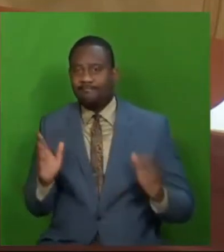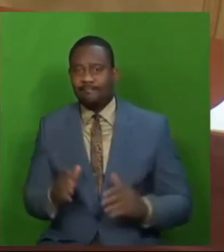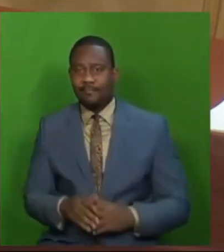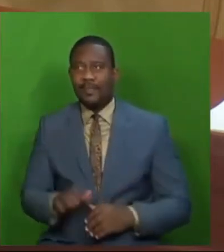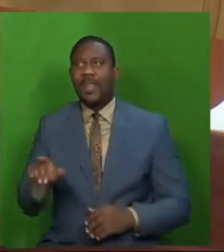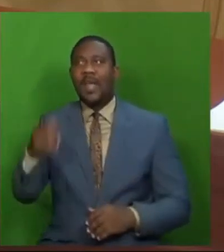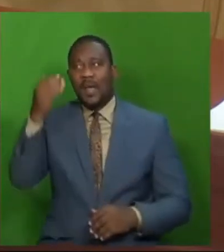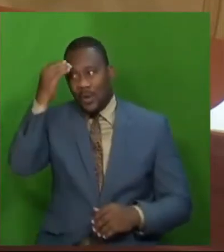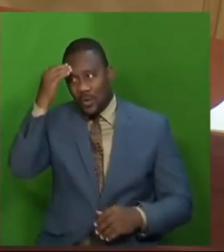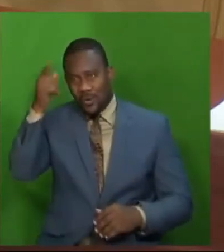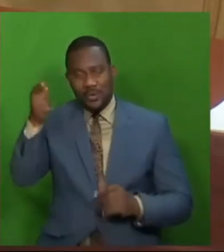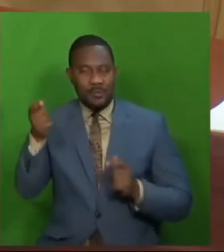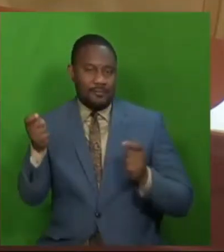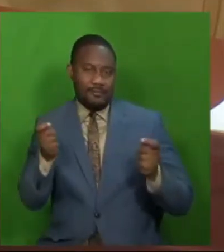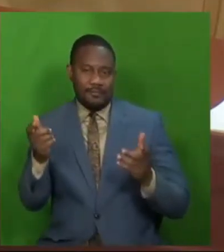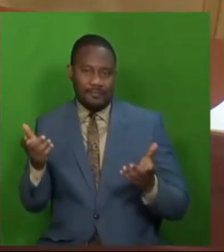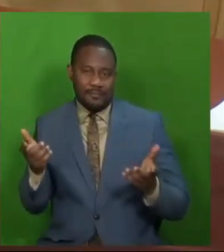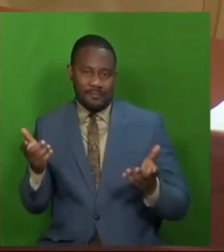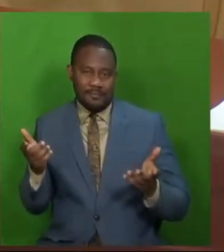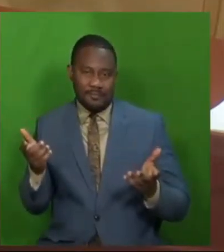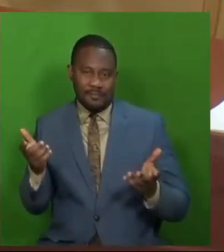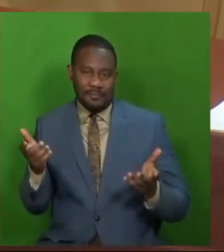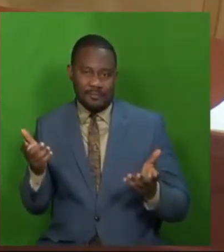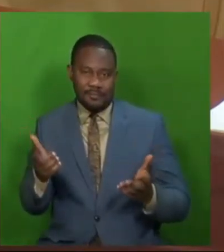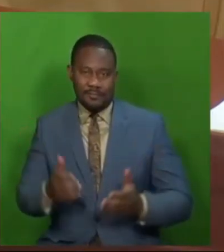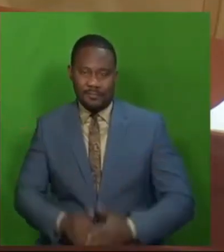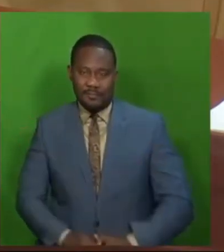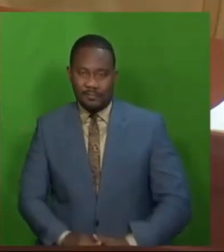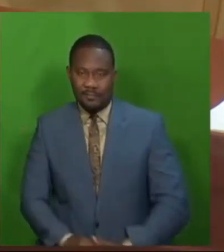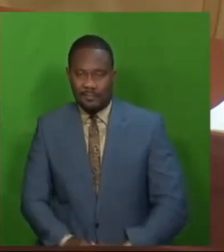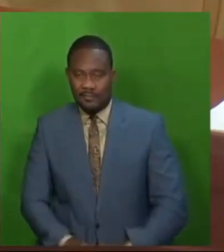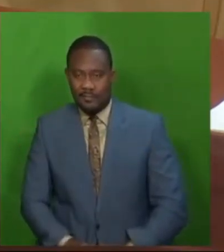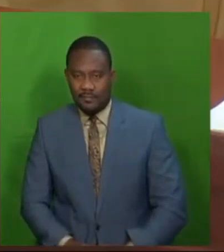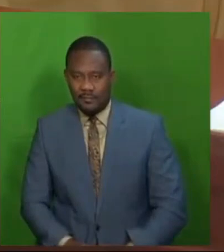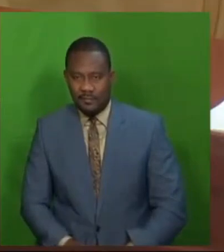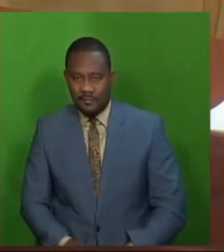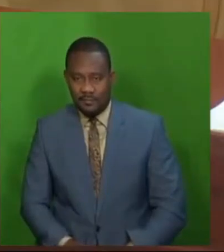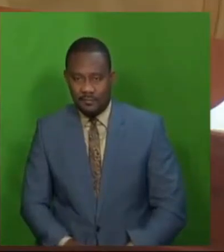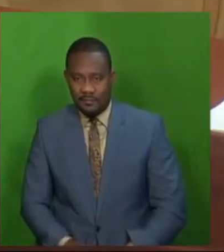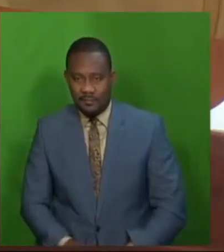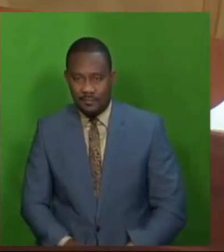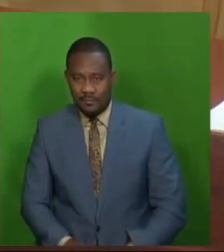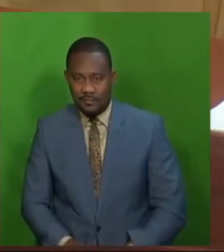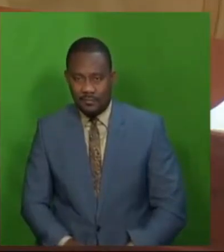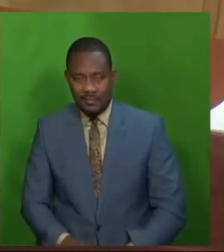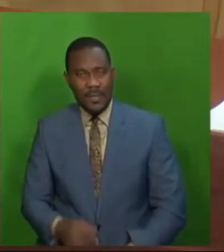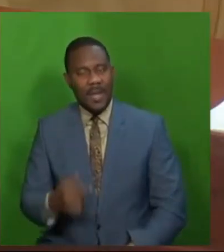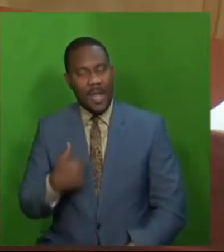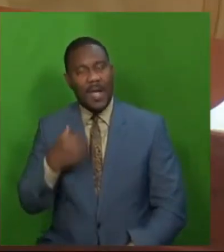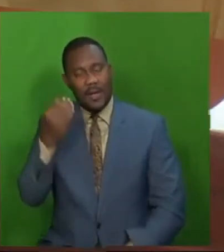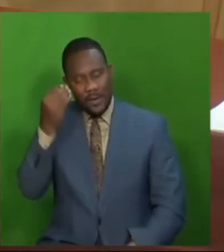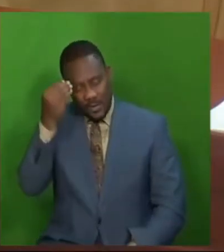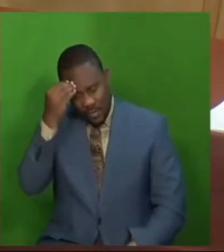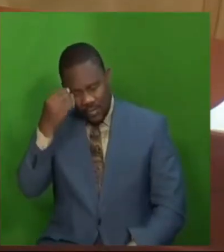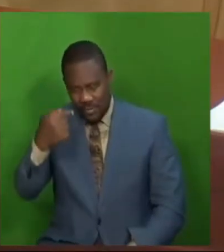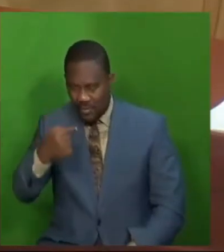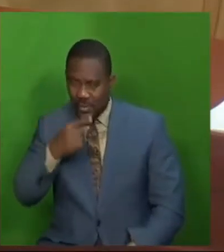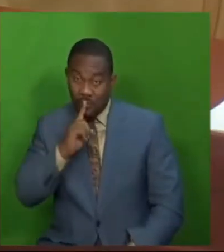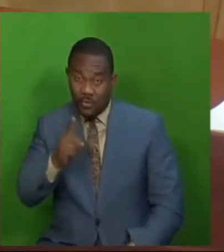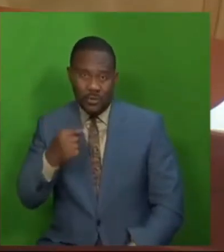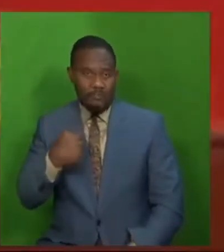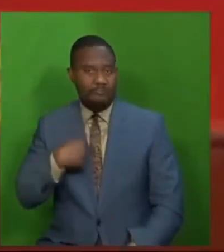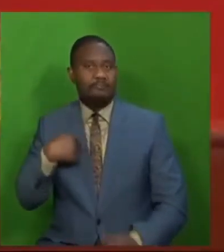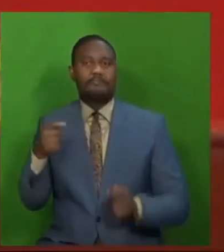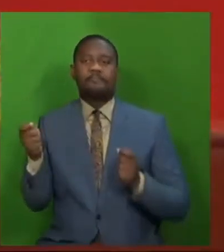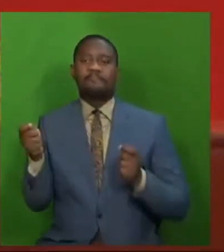control. Majority but Leader, be in control properly. Majority Leader, I am in control. I know that. Yes.